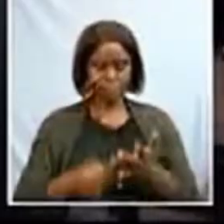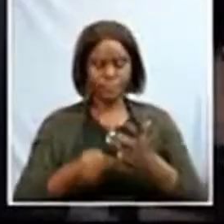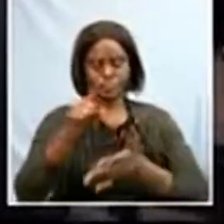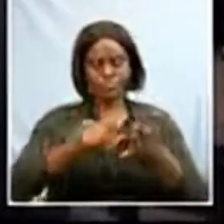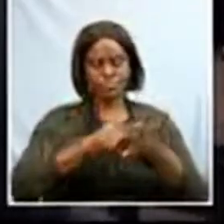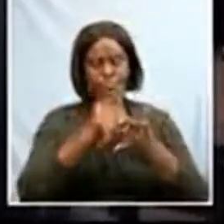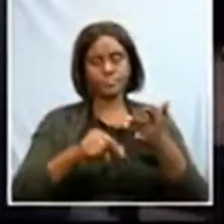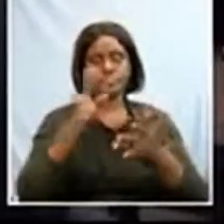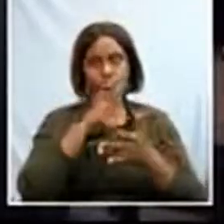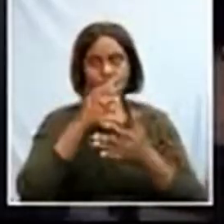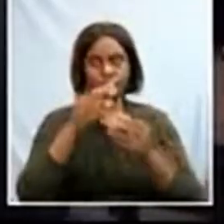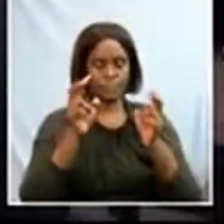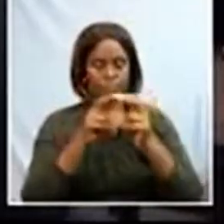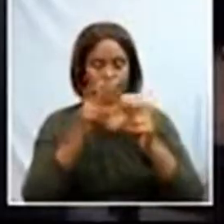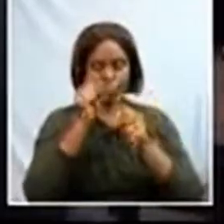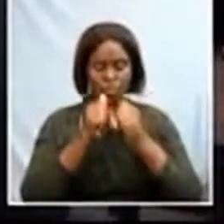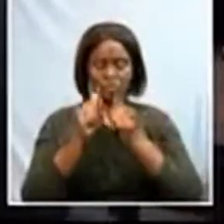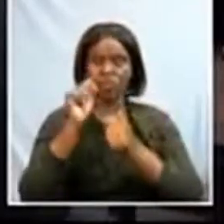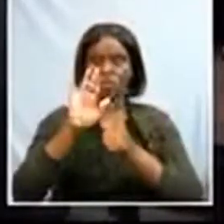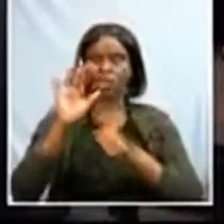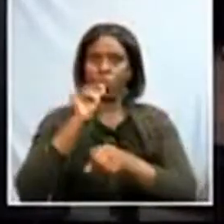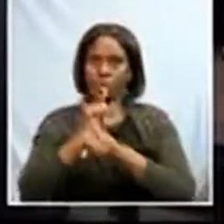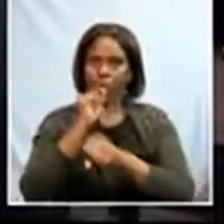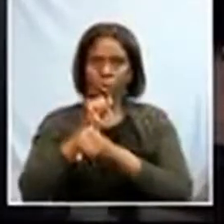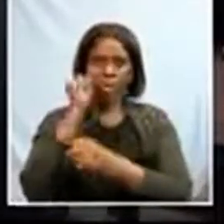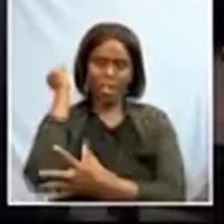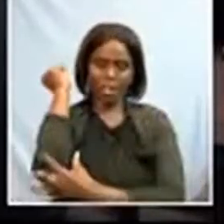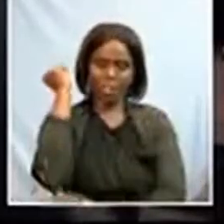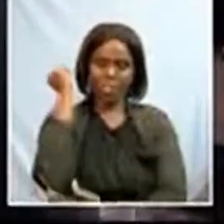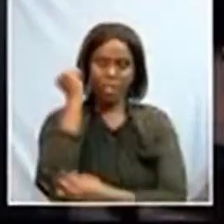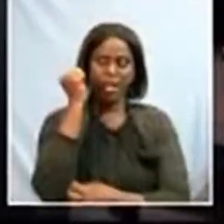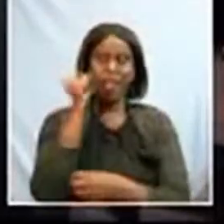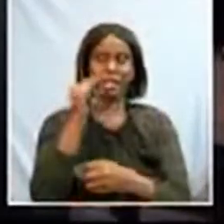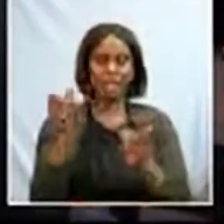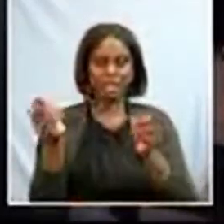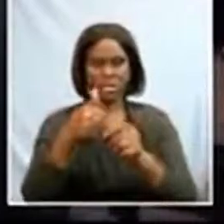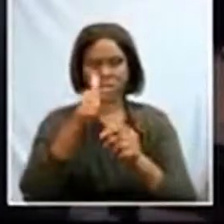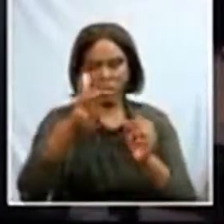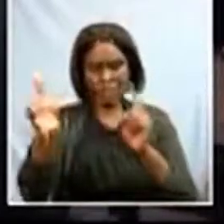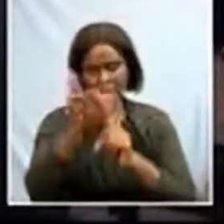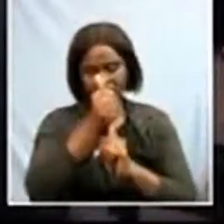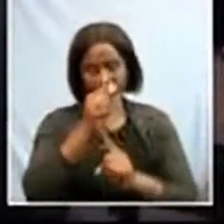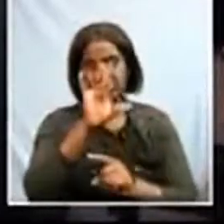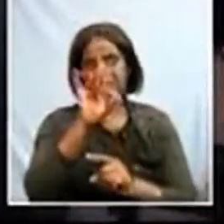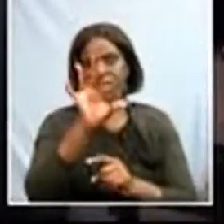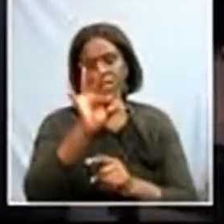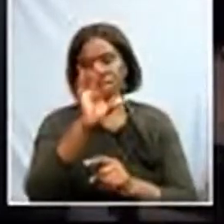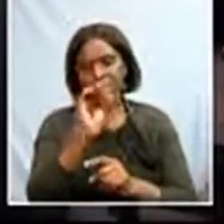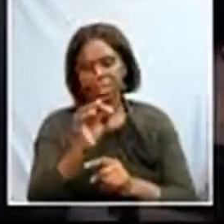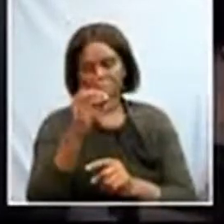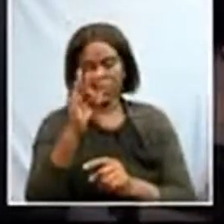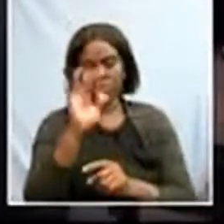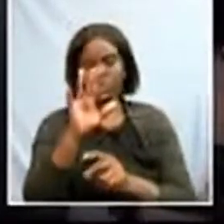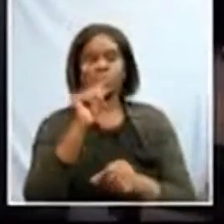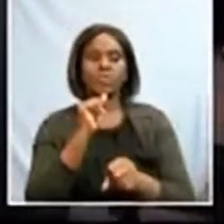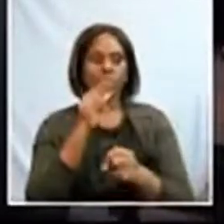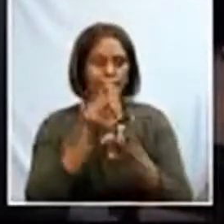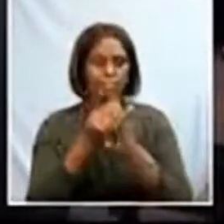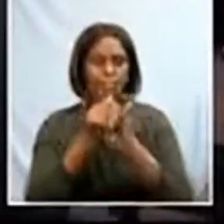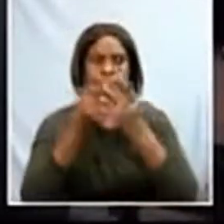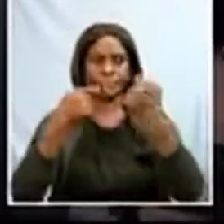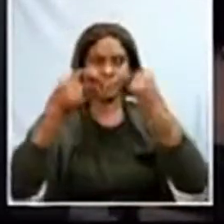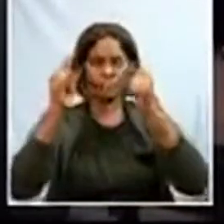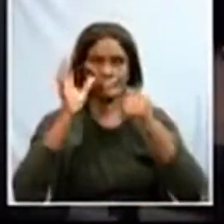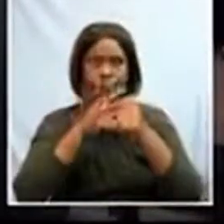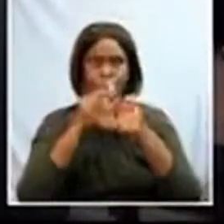terminated the contract because of poor workmanship. When he had achieved 89% in terms of financial progress,